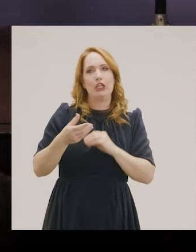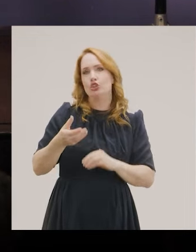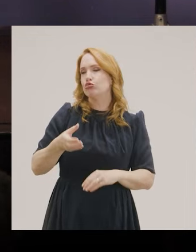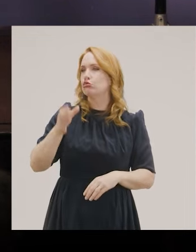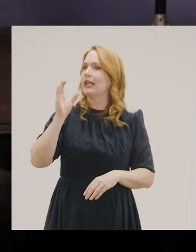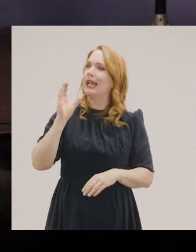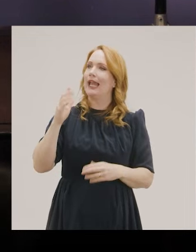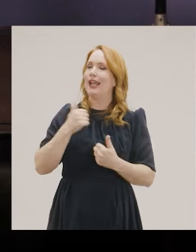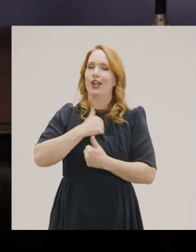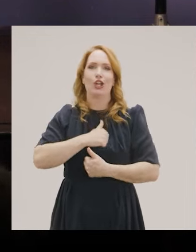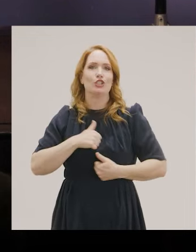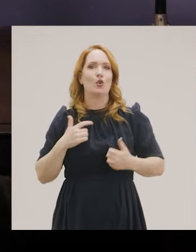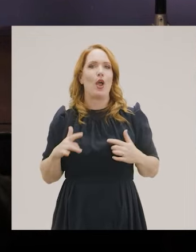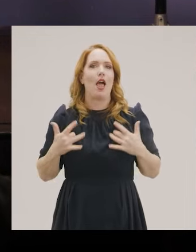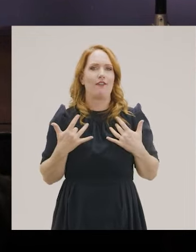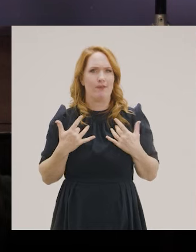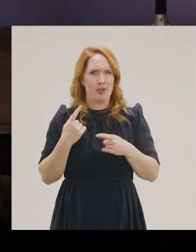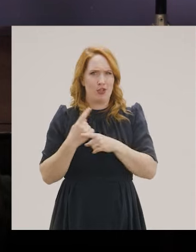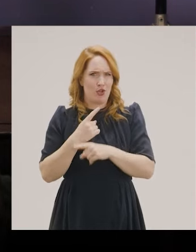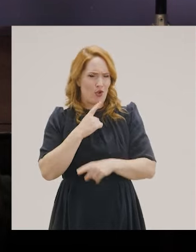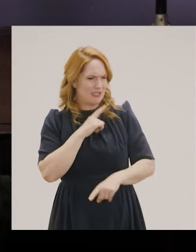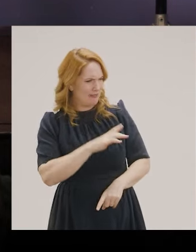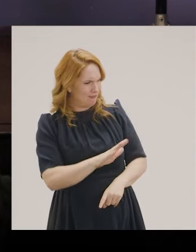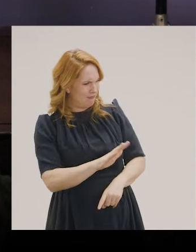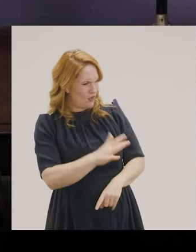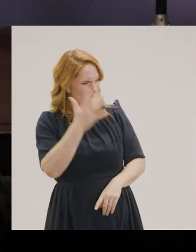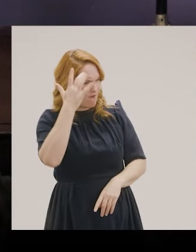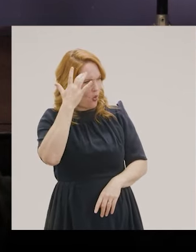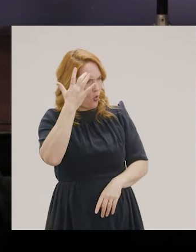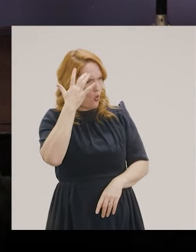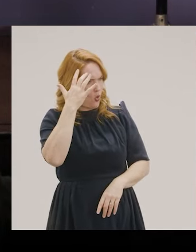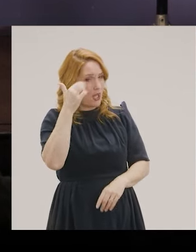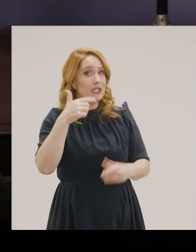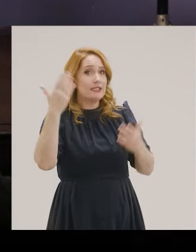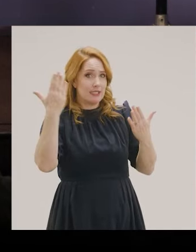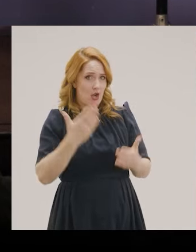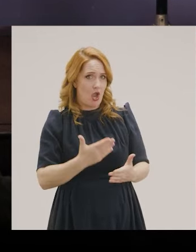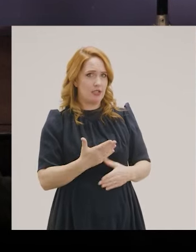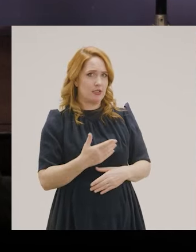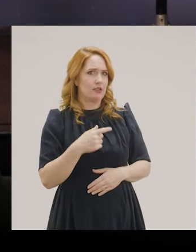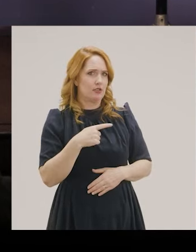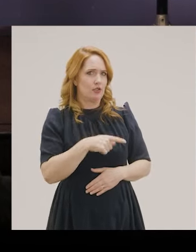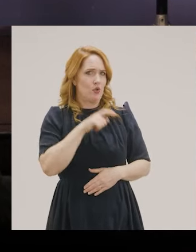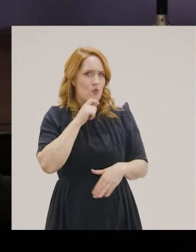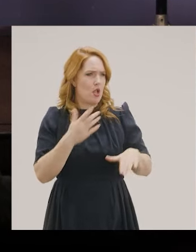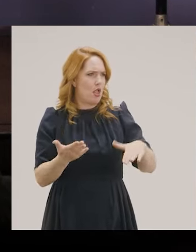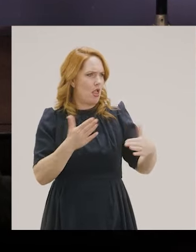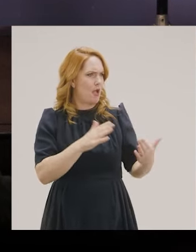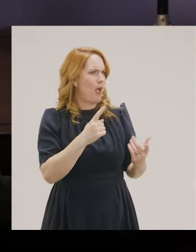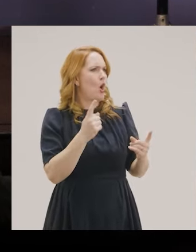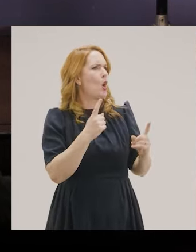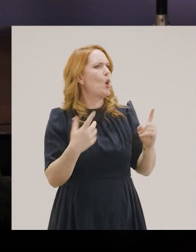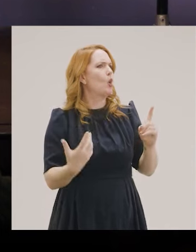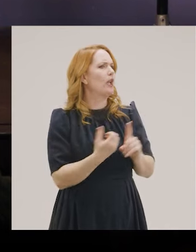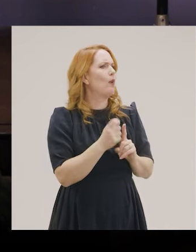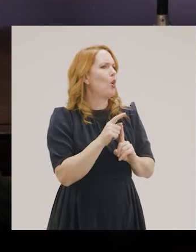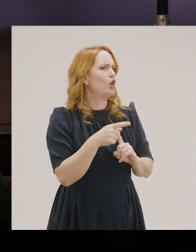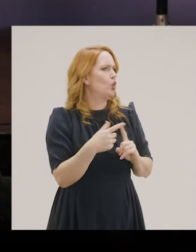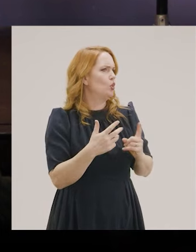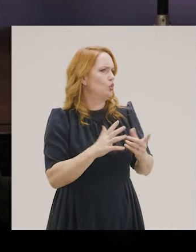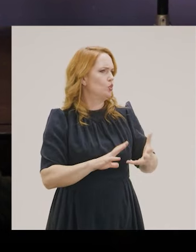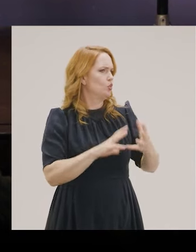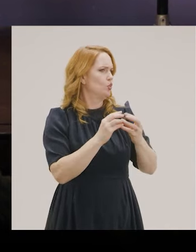life easy, eat, drink, and be merry.'" But God said to him, "You fool. This very night your life will be